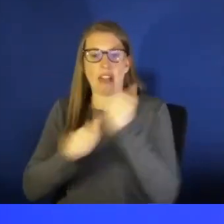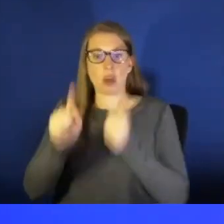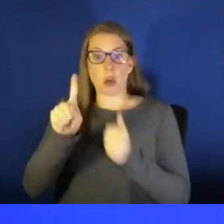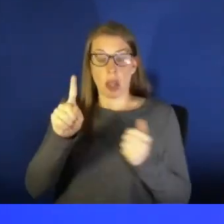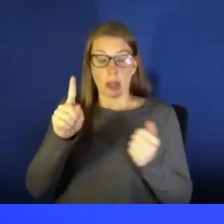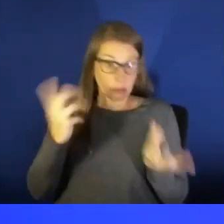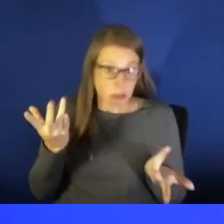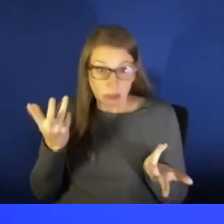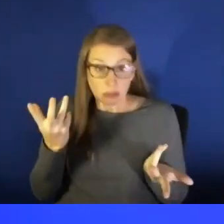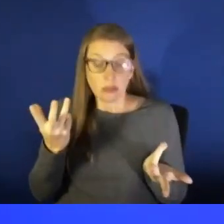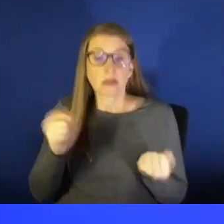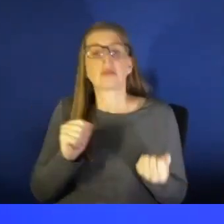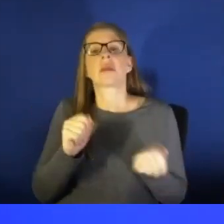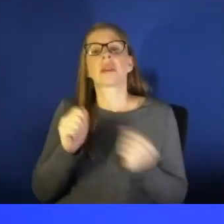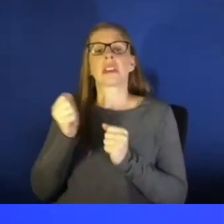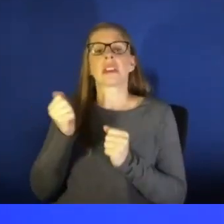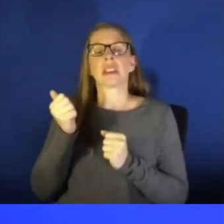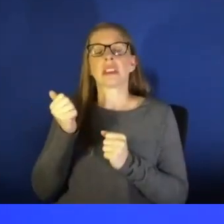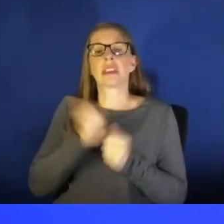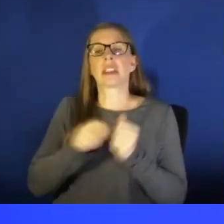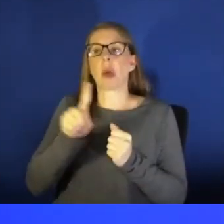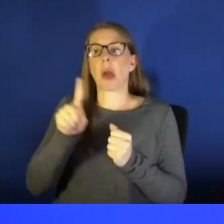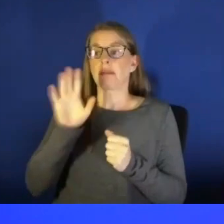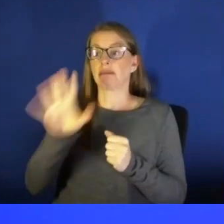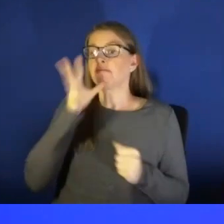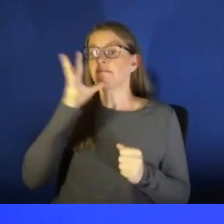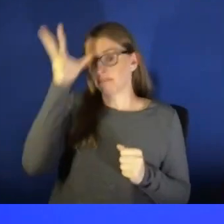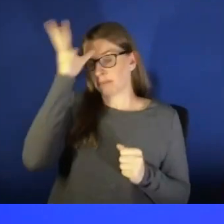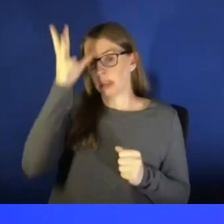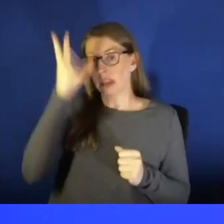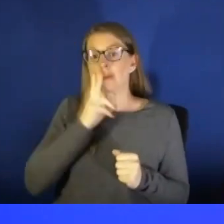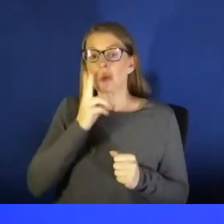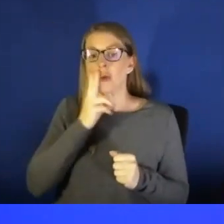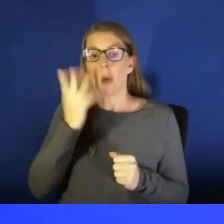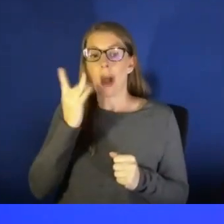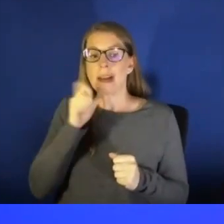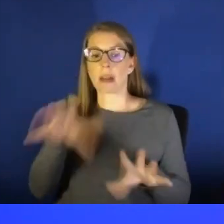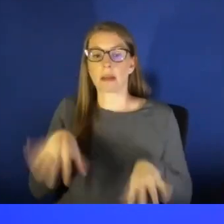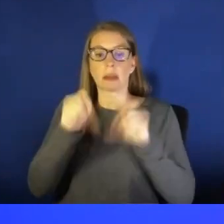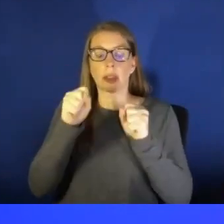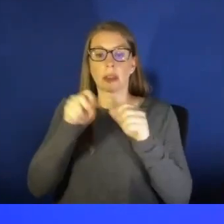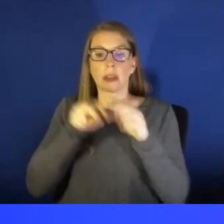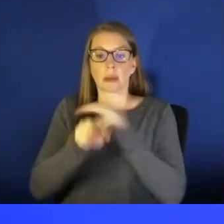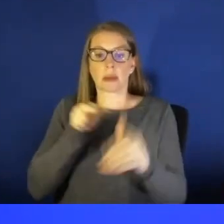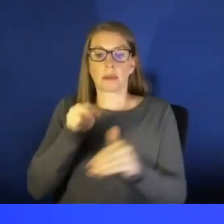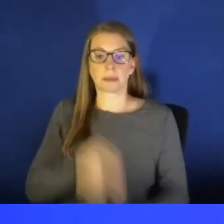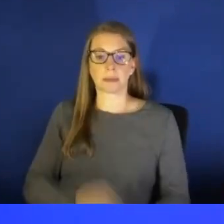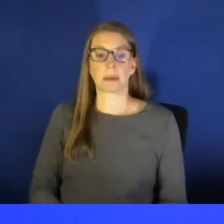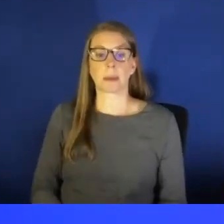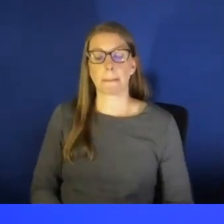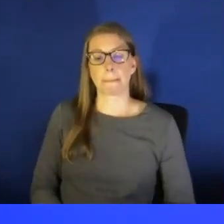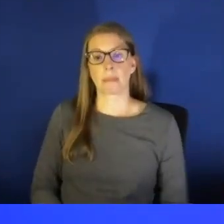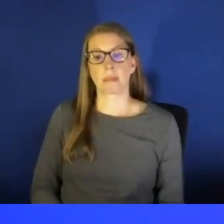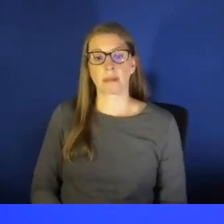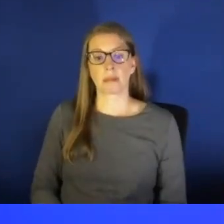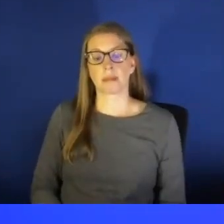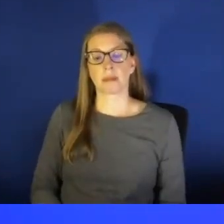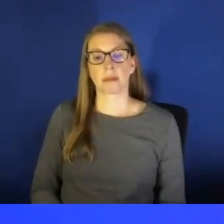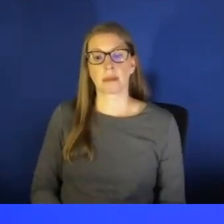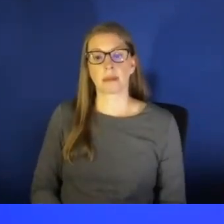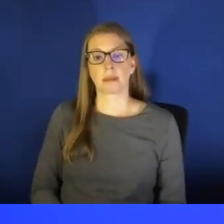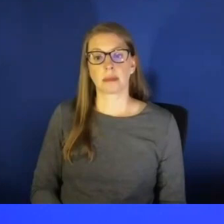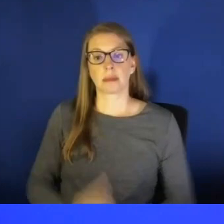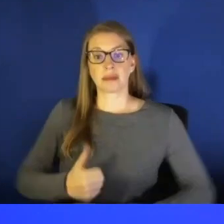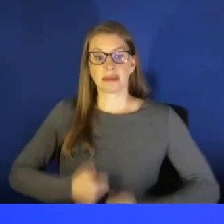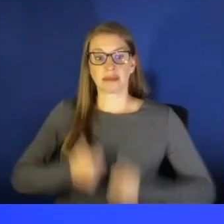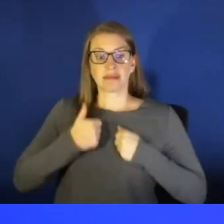So somebody's parents smoke, so how come they're not getting a scan? Well, the problem with especially living in the Midwest is you find